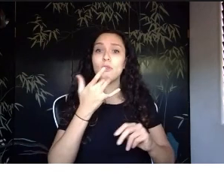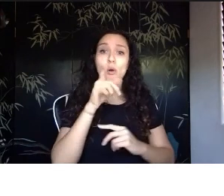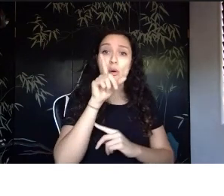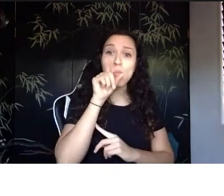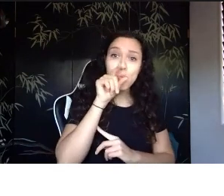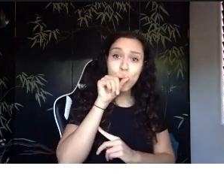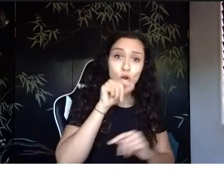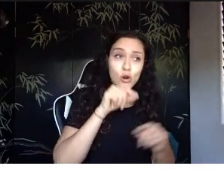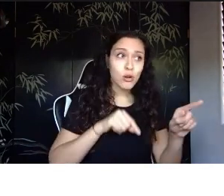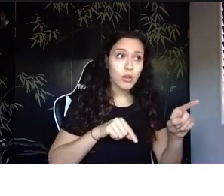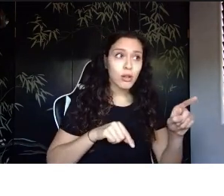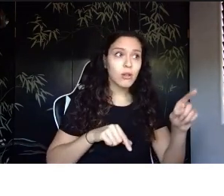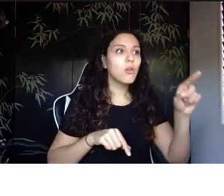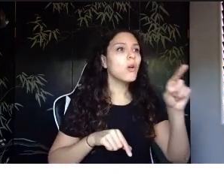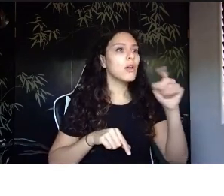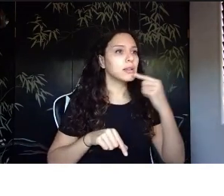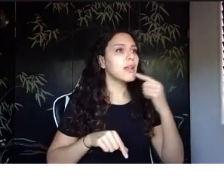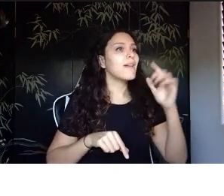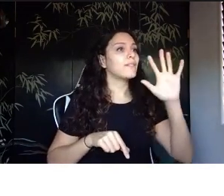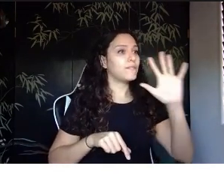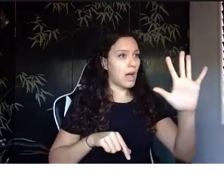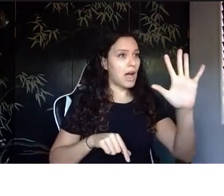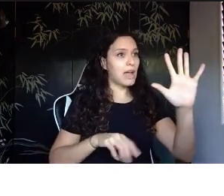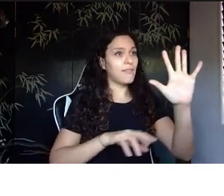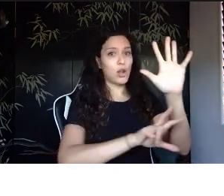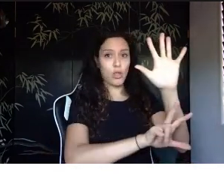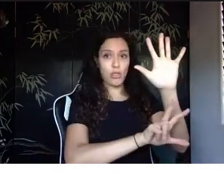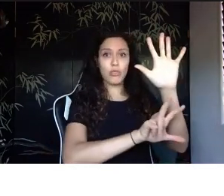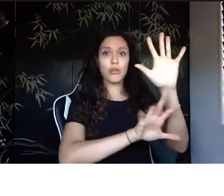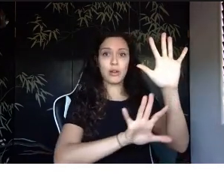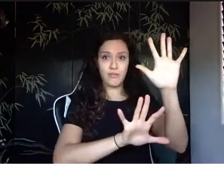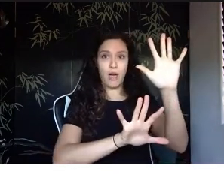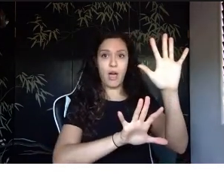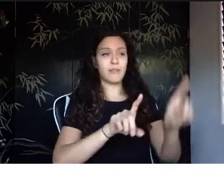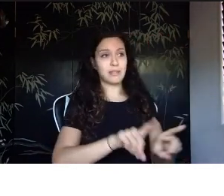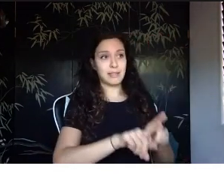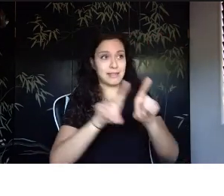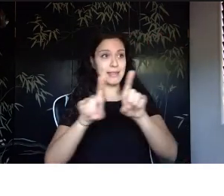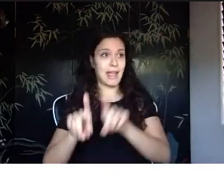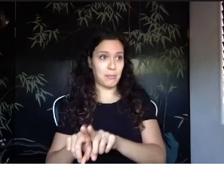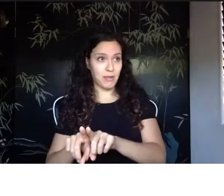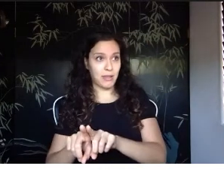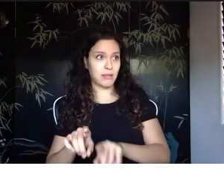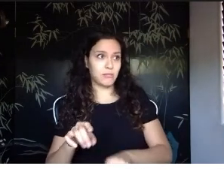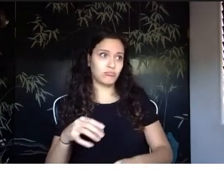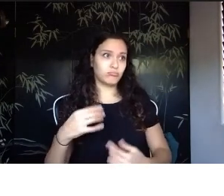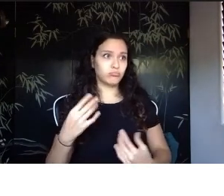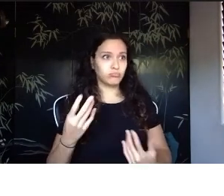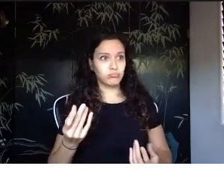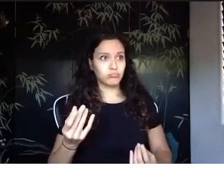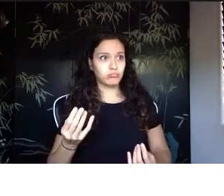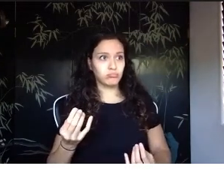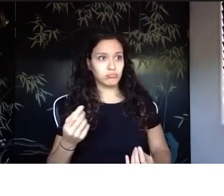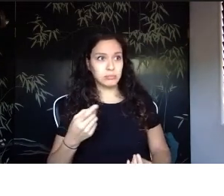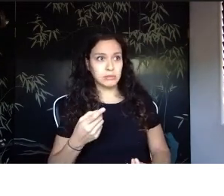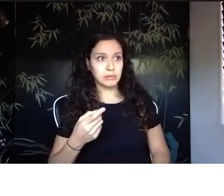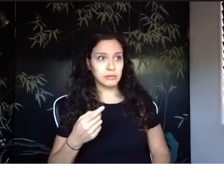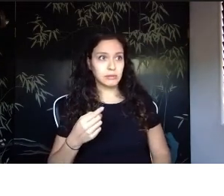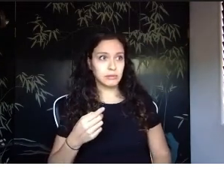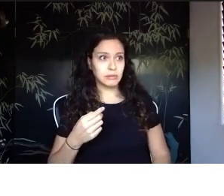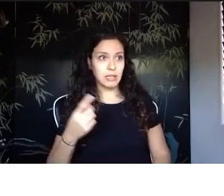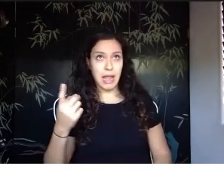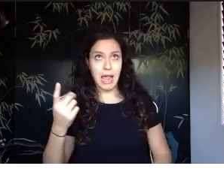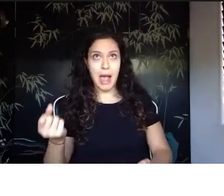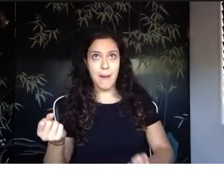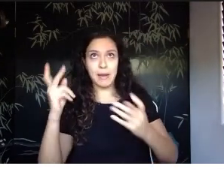how many people would want a bird if there were only 10 people. Okay, well, there's 5. Okay, 5 out of 35 is the same